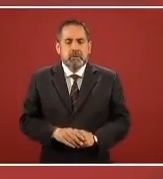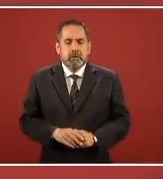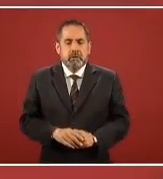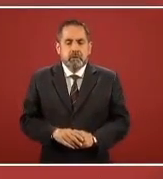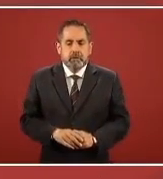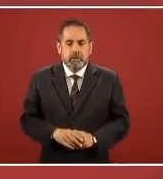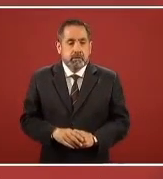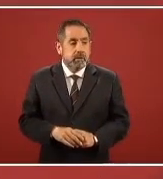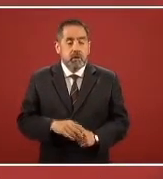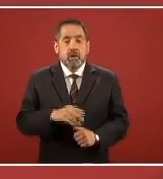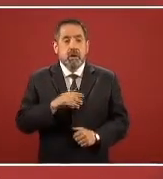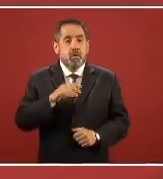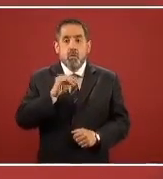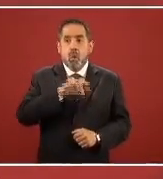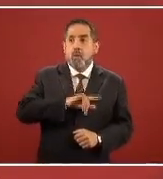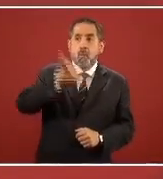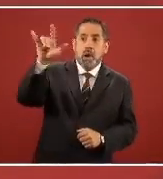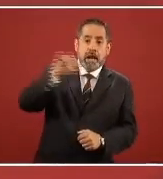Sin volarlo.